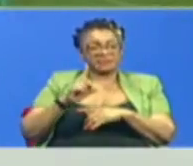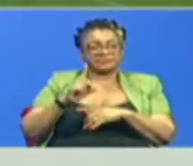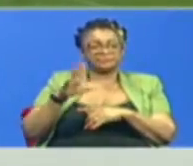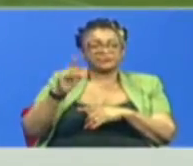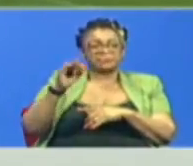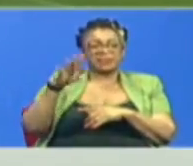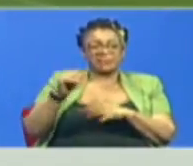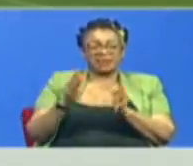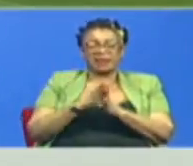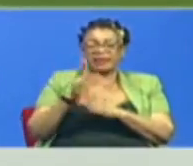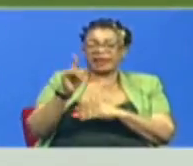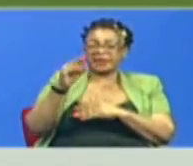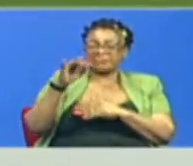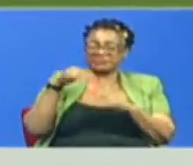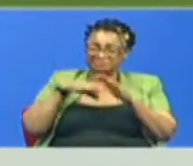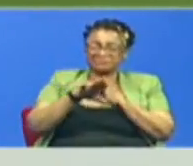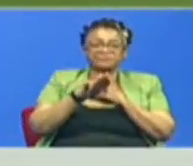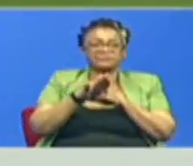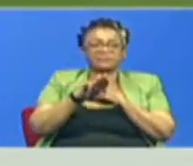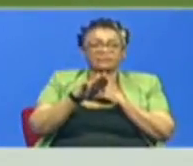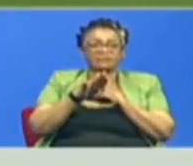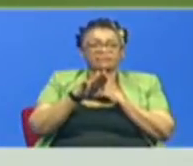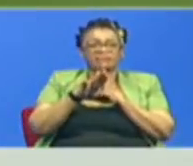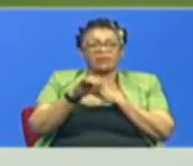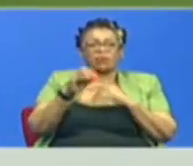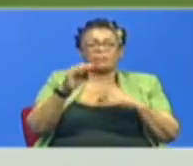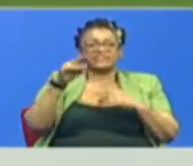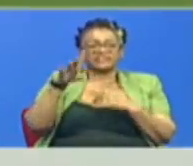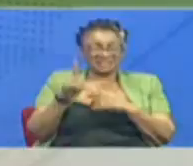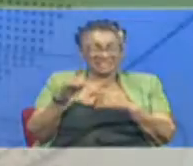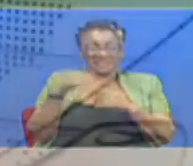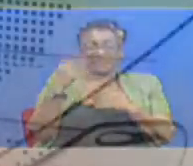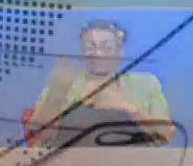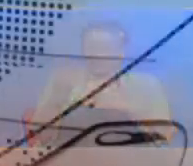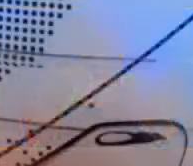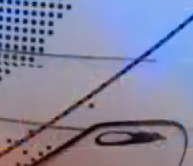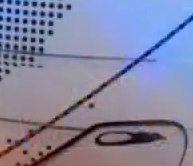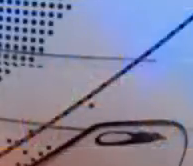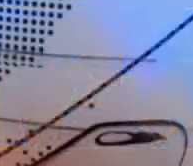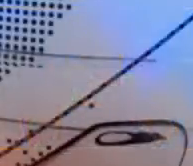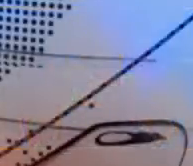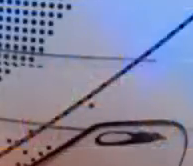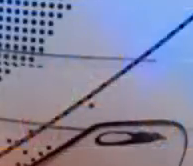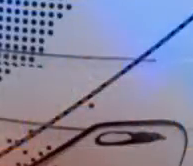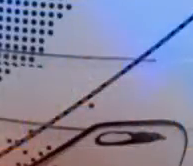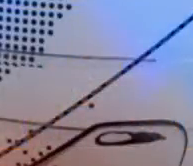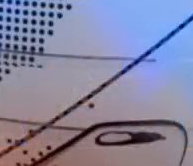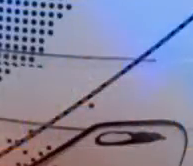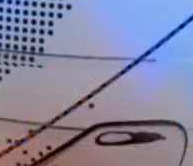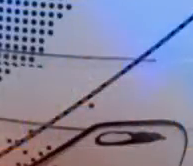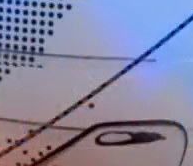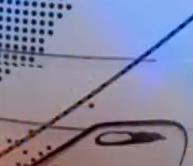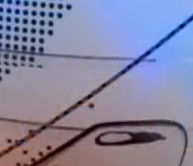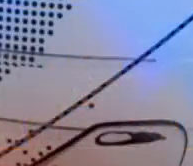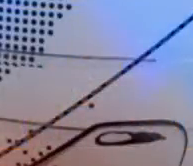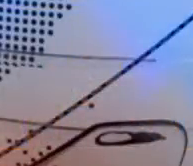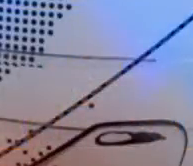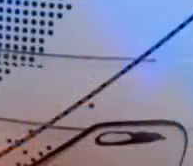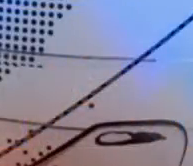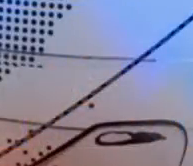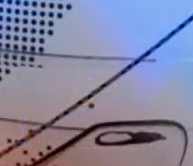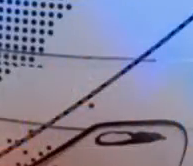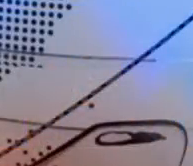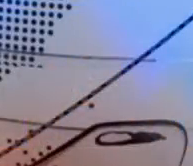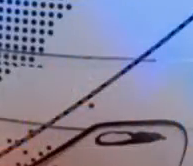Karim Benzema scored first-half goals to keep Madrid 4 points ahead of second-place Barcelona with 2 rounds to go. Granada's goal was scored